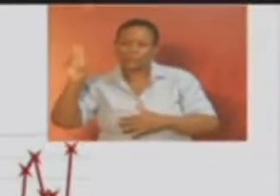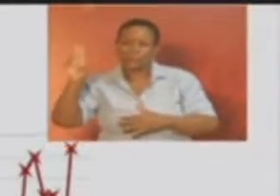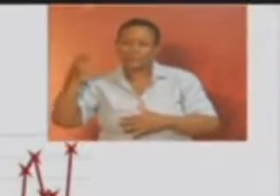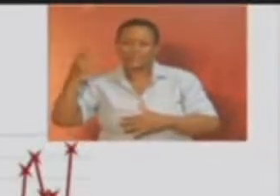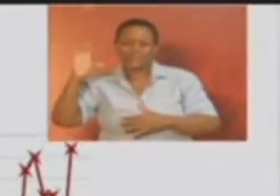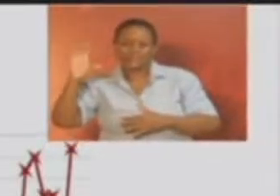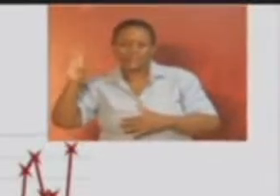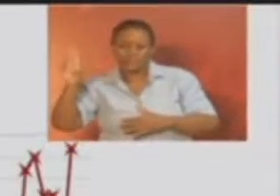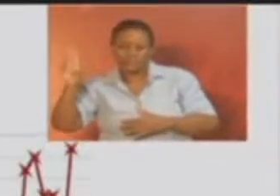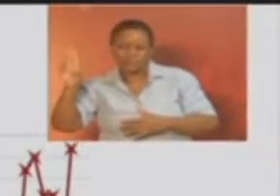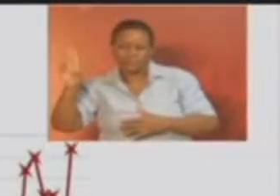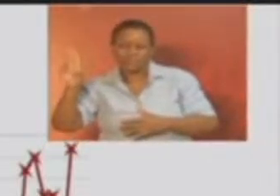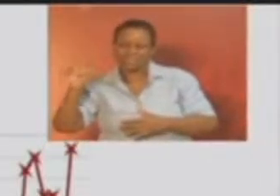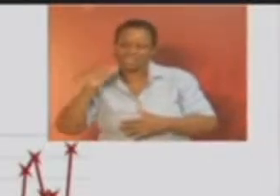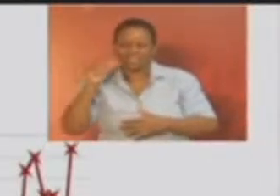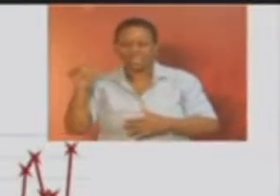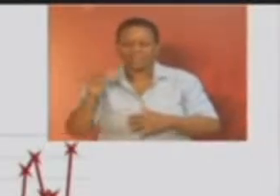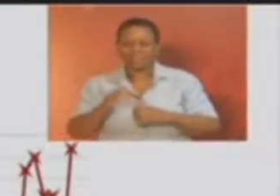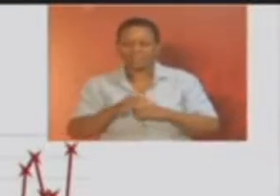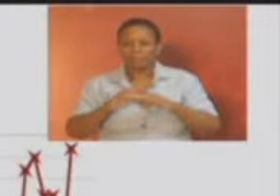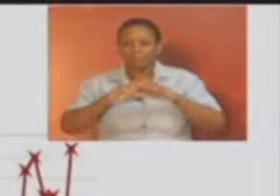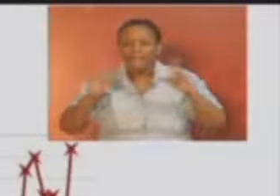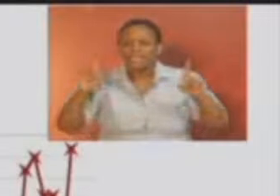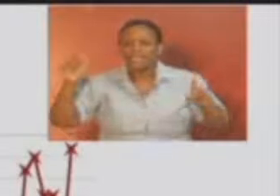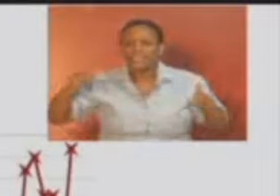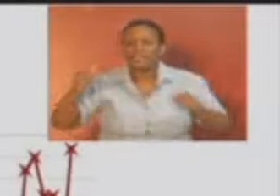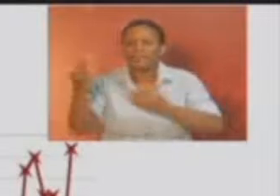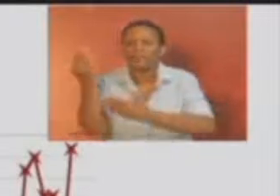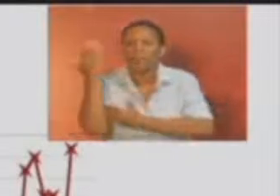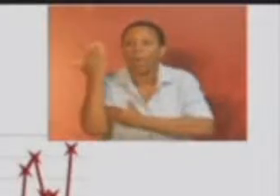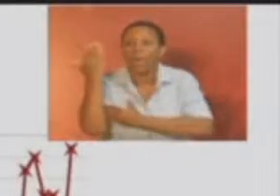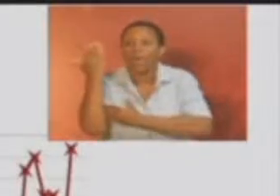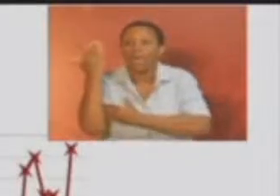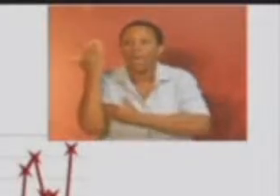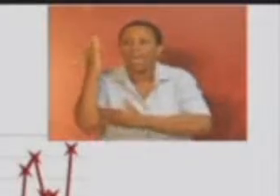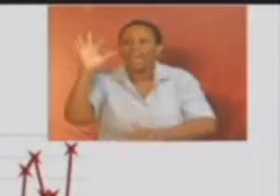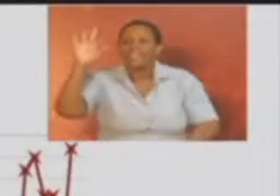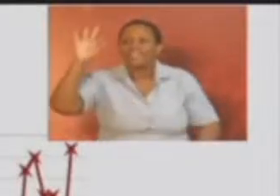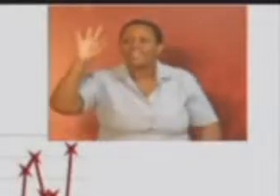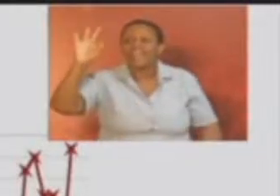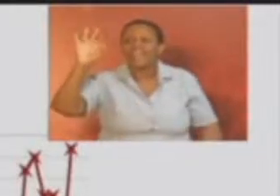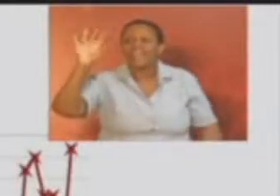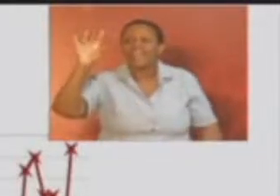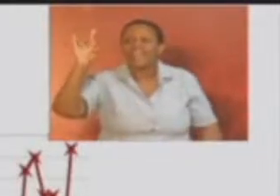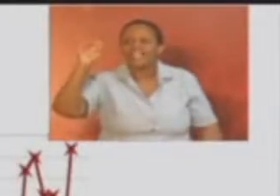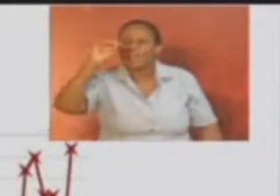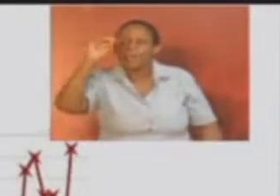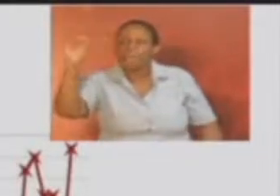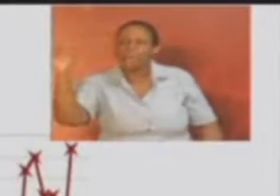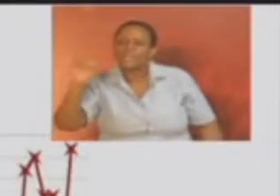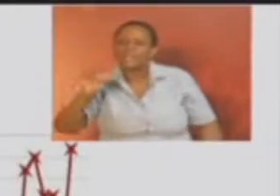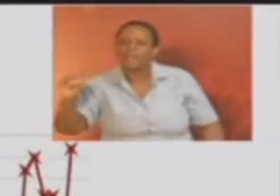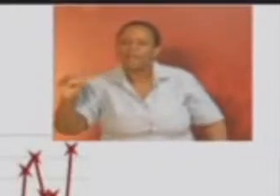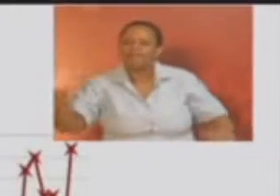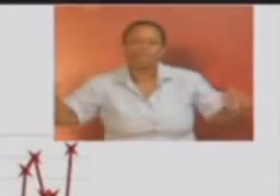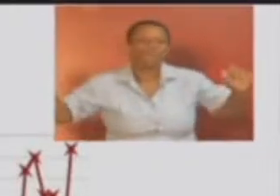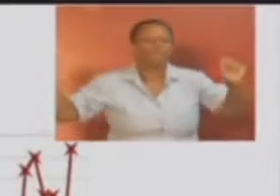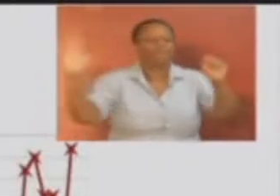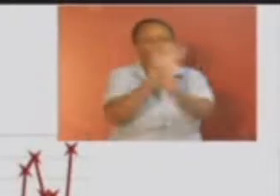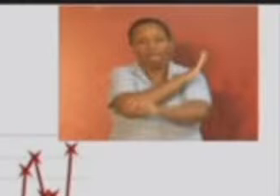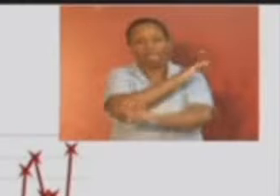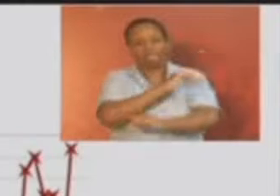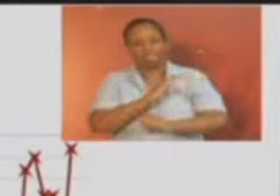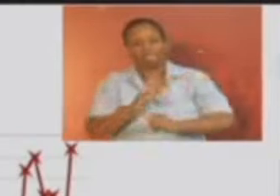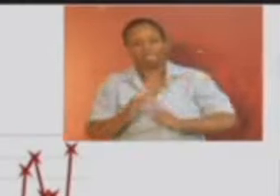filled this morning. 98 patients. The maximum capacity is 100. So we can count that hospital as